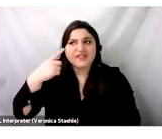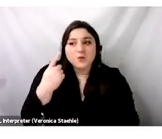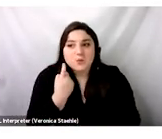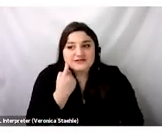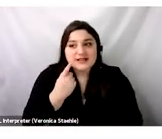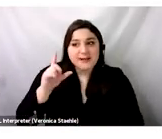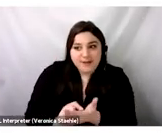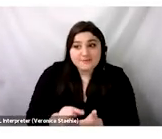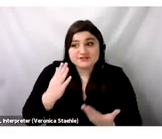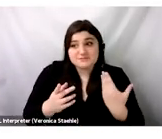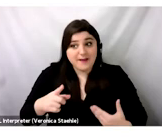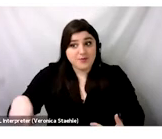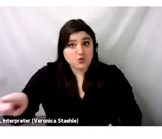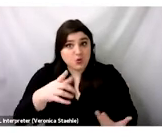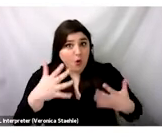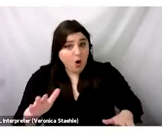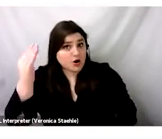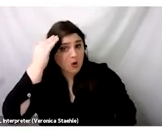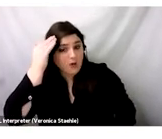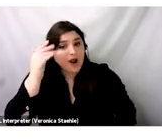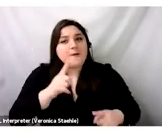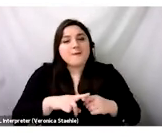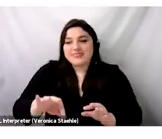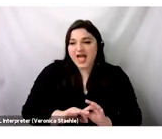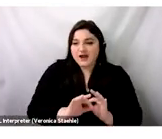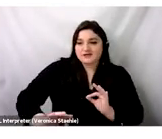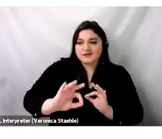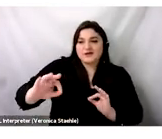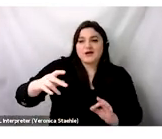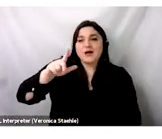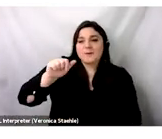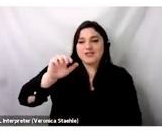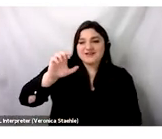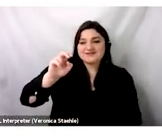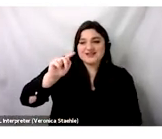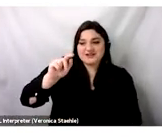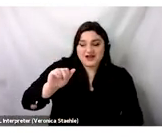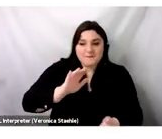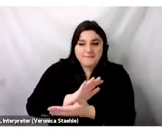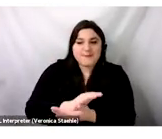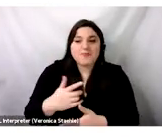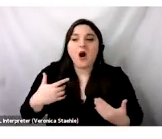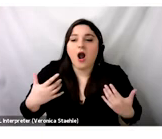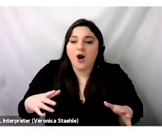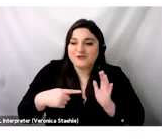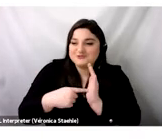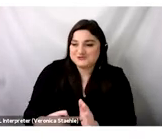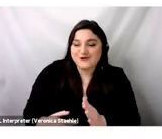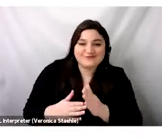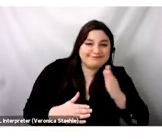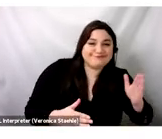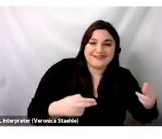and some of you might be aware of them, because I think that the placenta paper, the graphic from which I actually took earlier in this presentation,